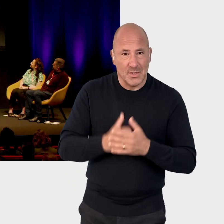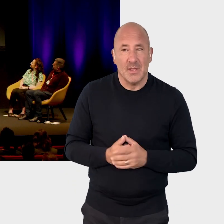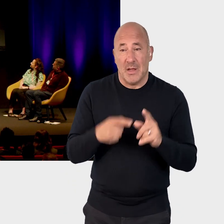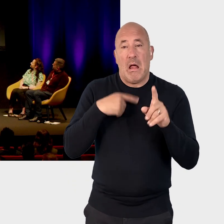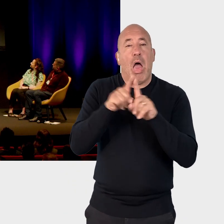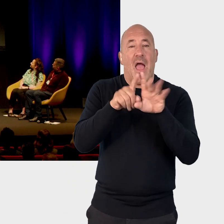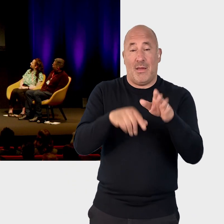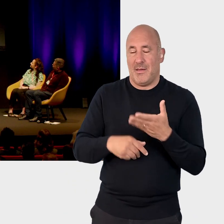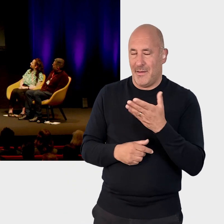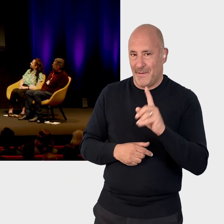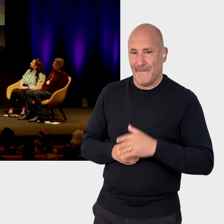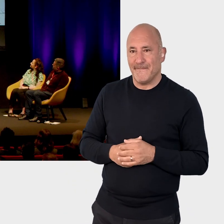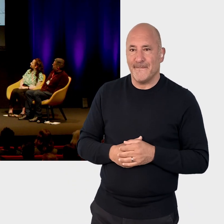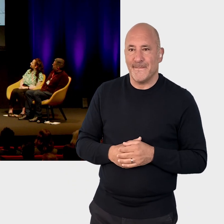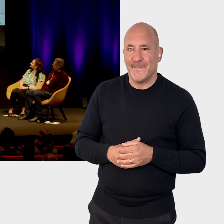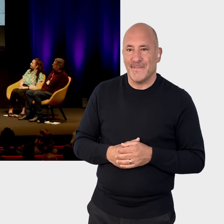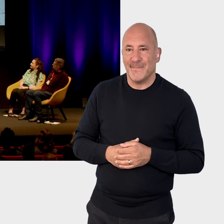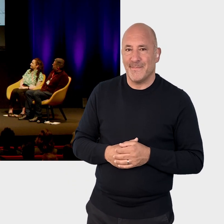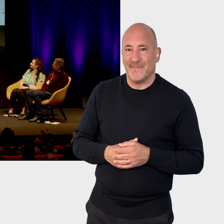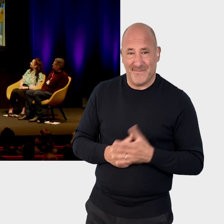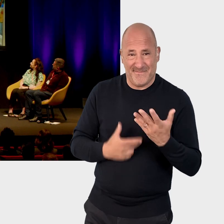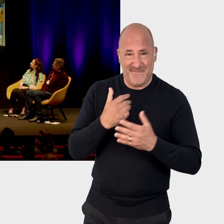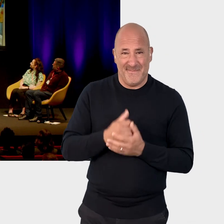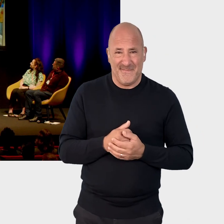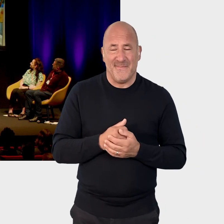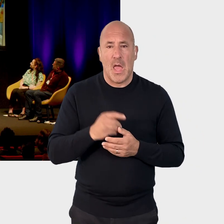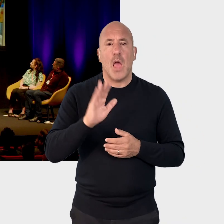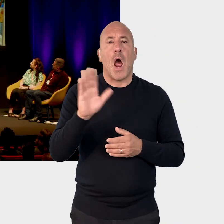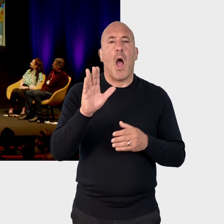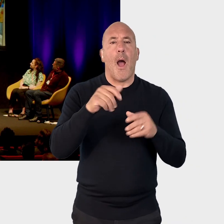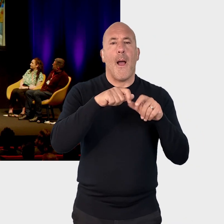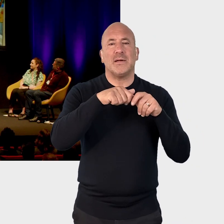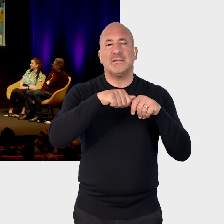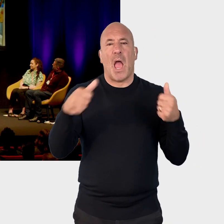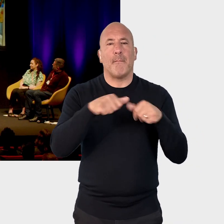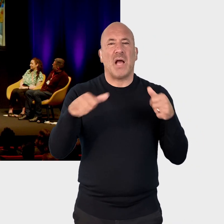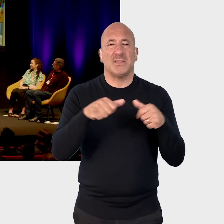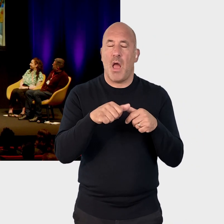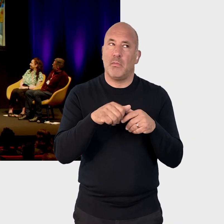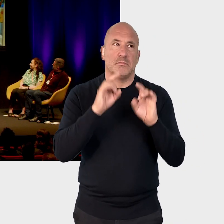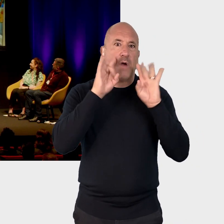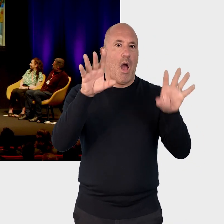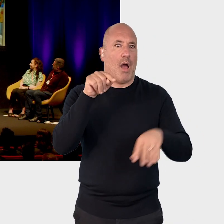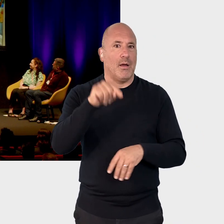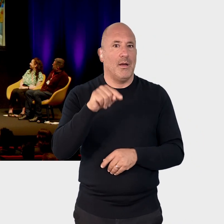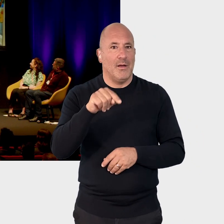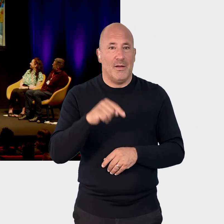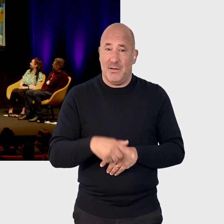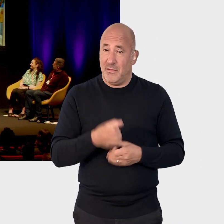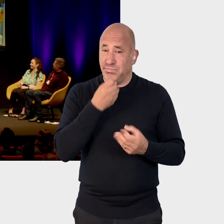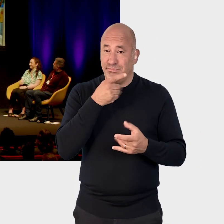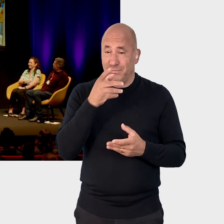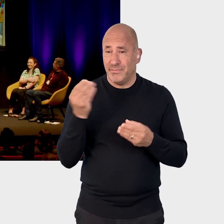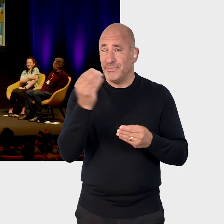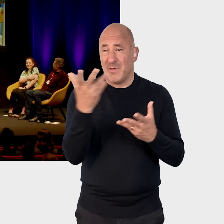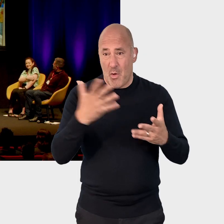art. Here's some little examples. And let me tell you, I think coloured masking tape's been the star of the show as well.